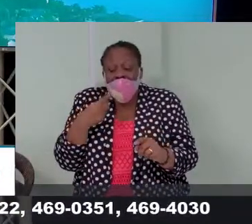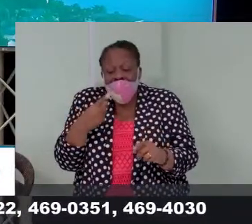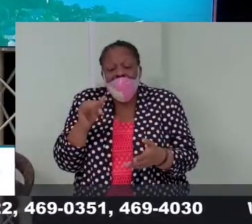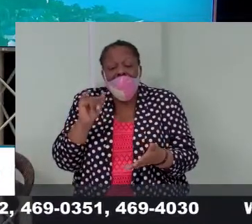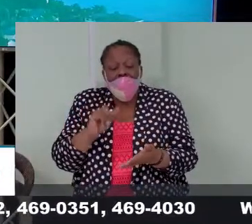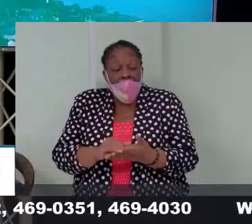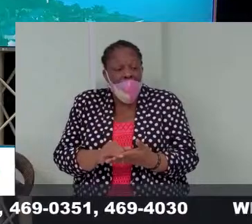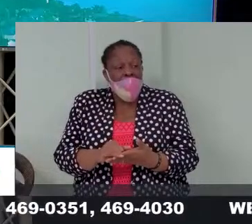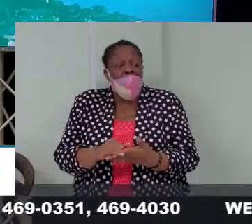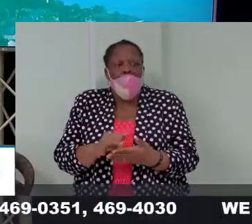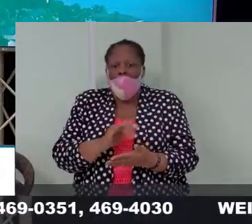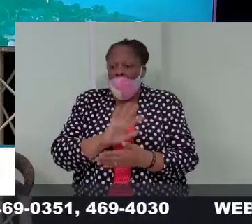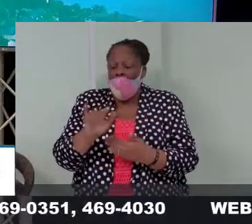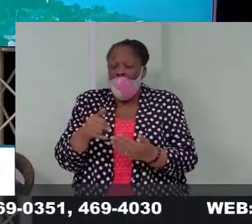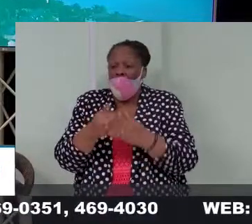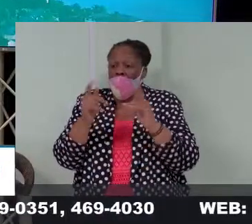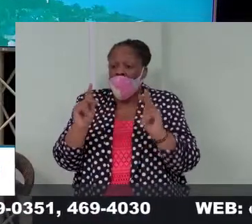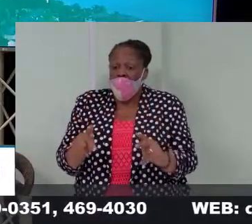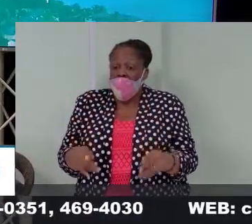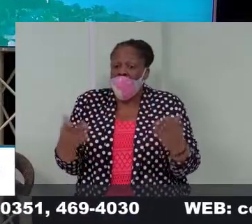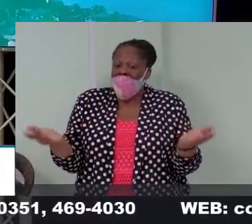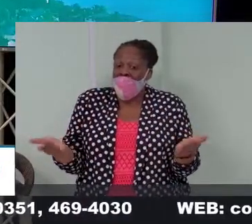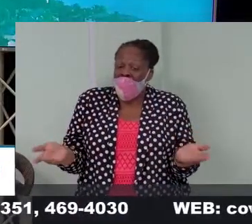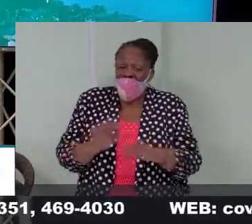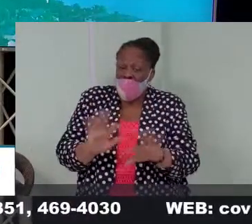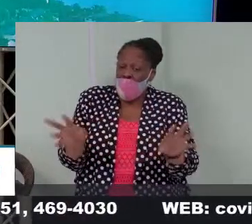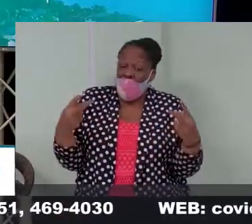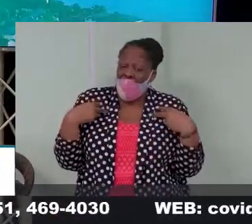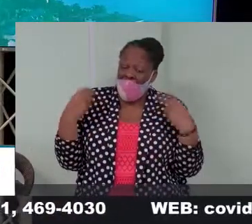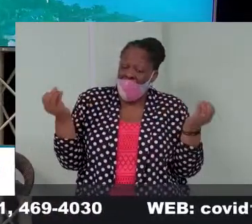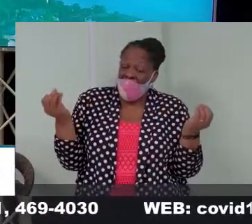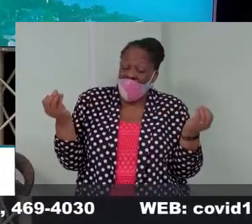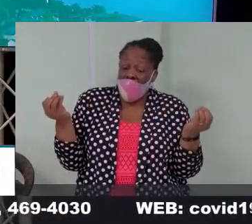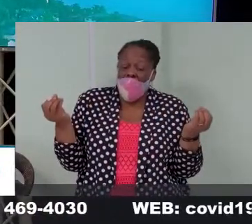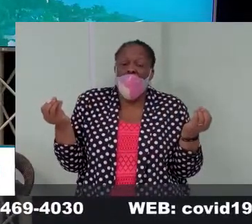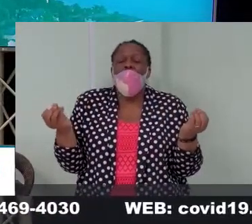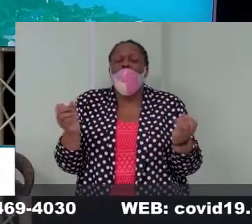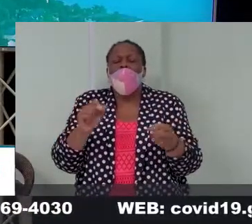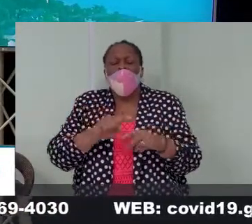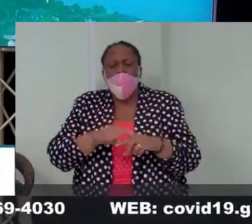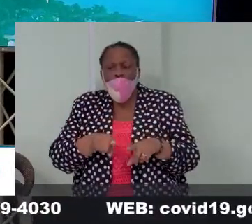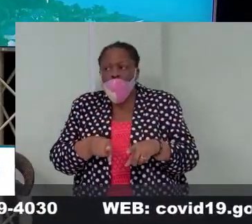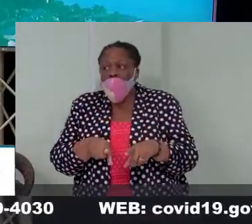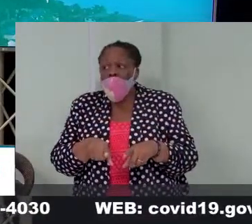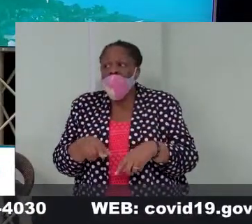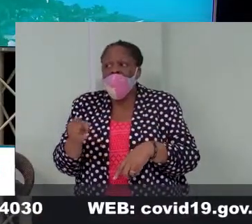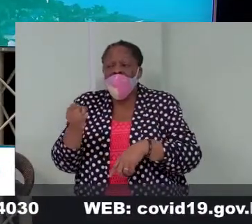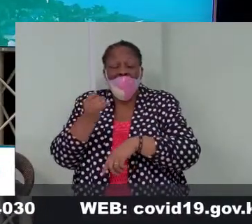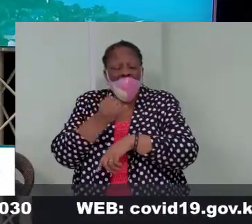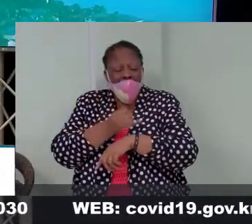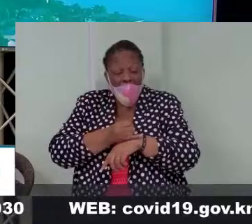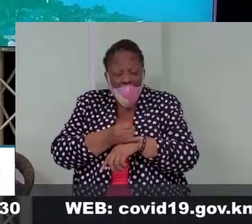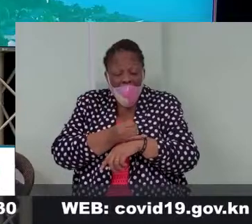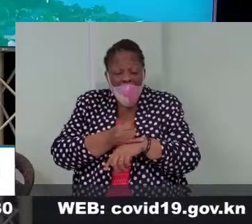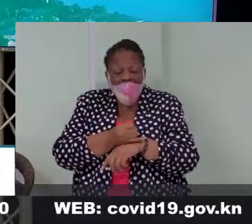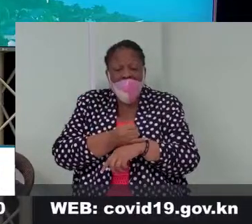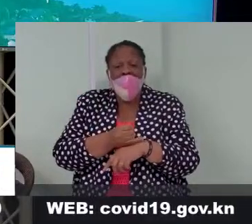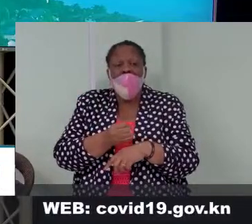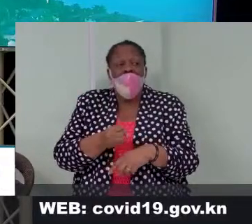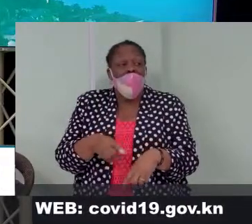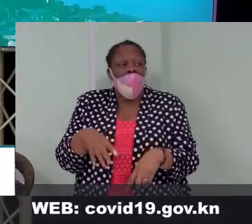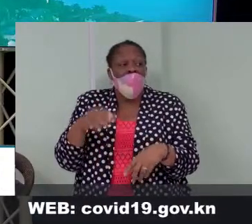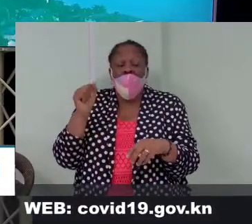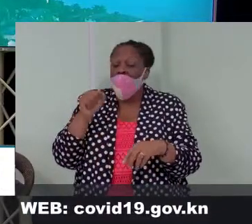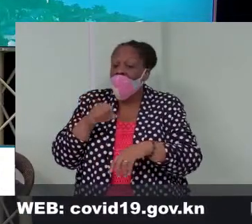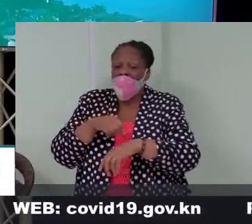tests that we have, but we keep emphasizing the fact that this is a tiny microscopic organism that